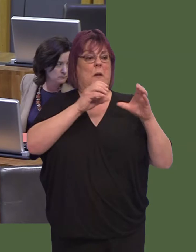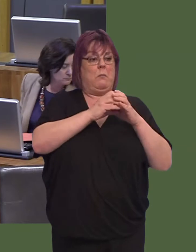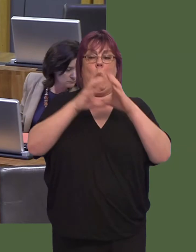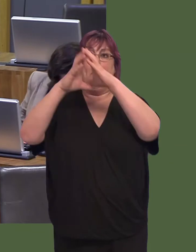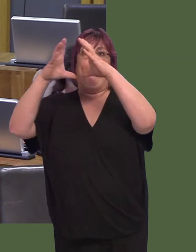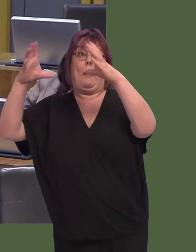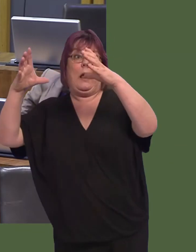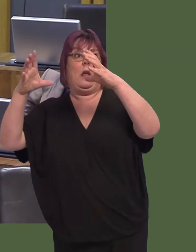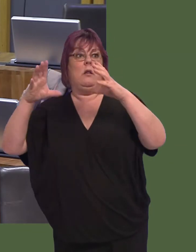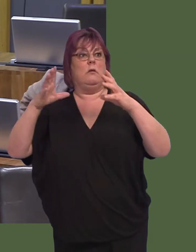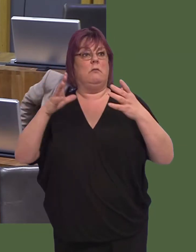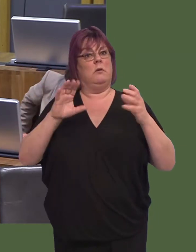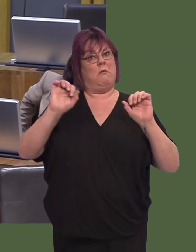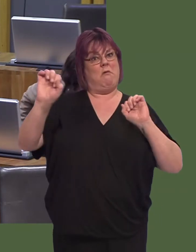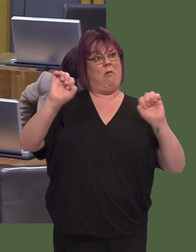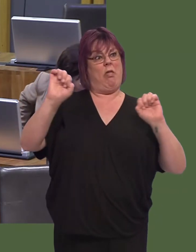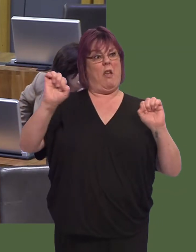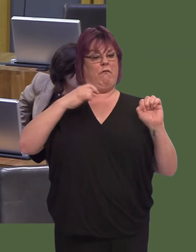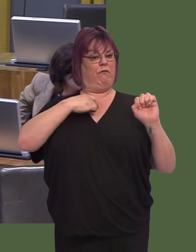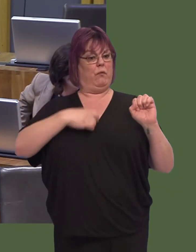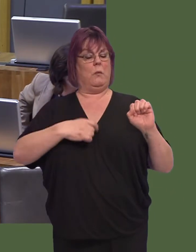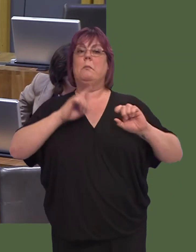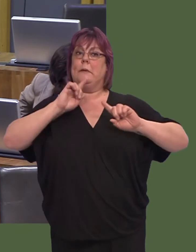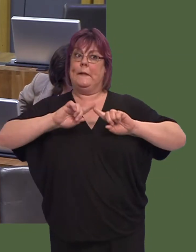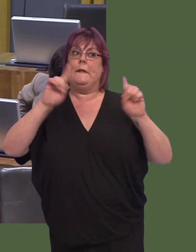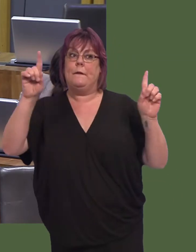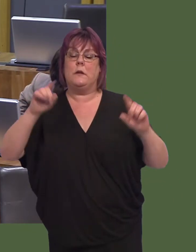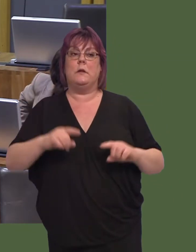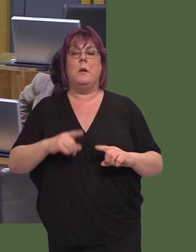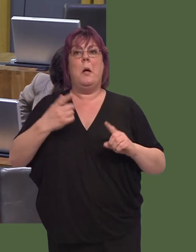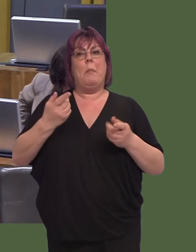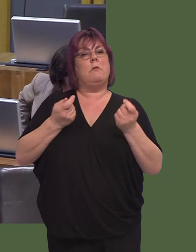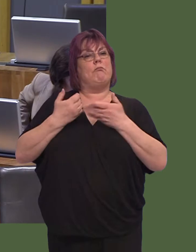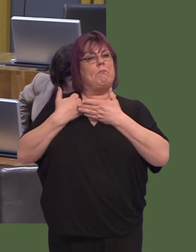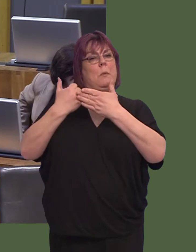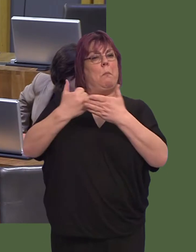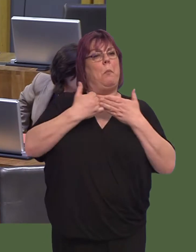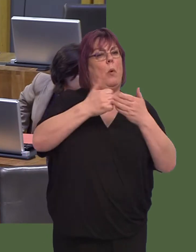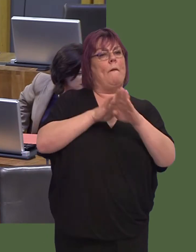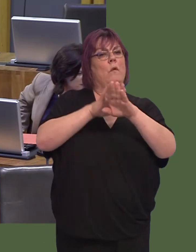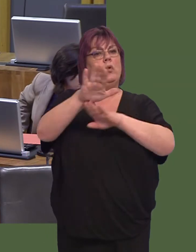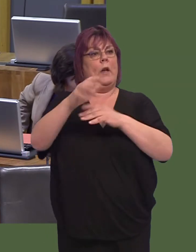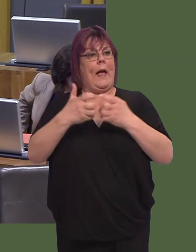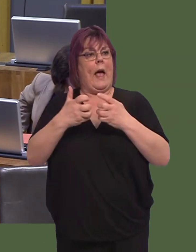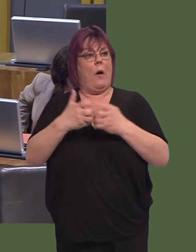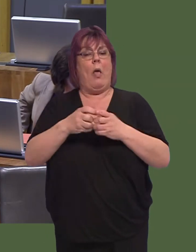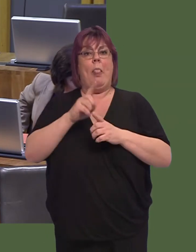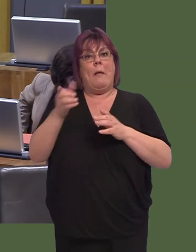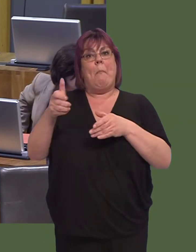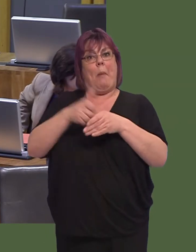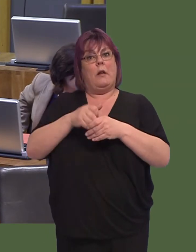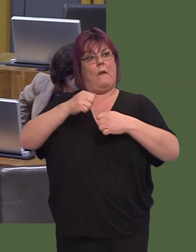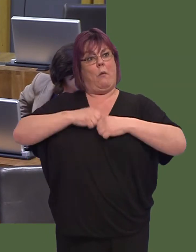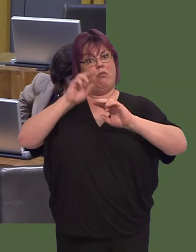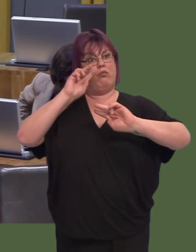size, the size difference, and how we can empower them in the future. All that is forming part of the review that's